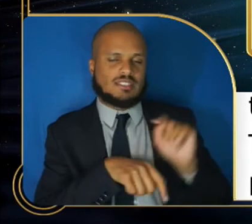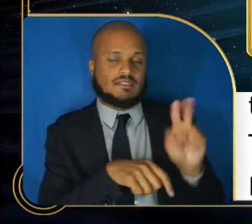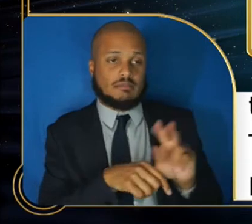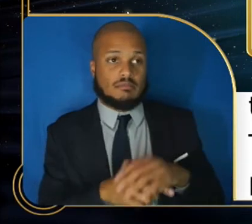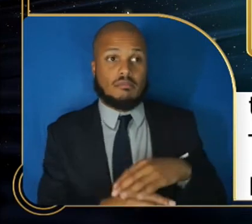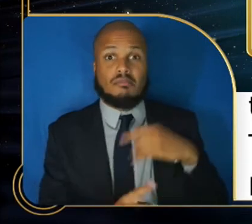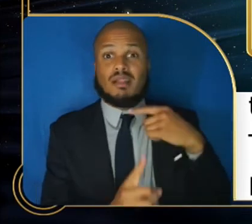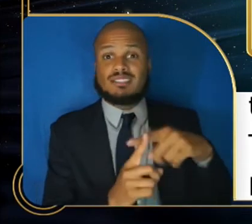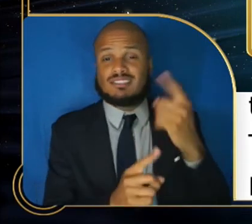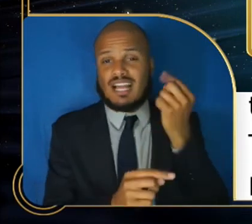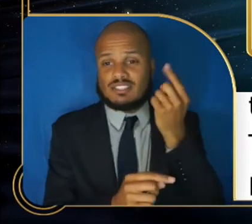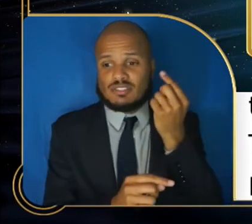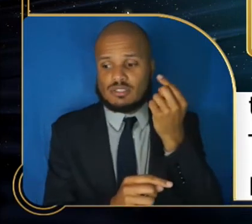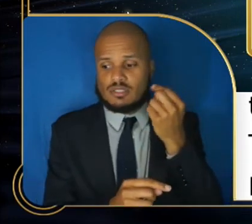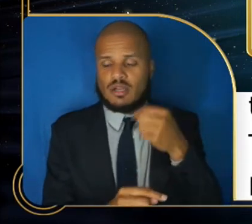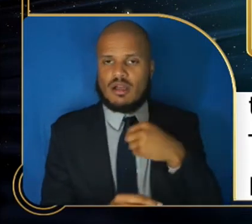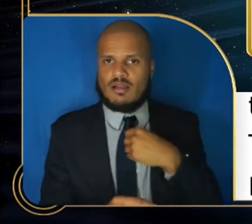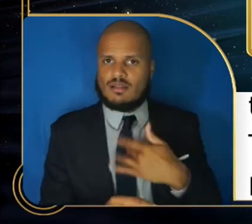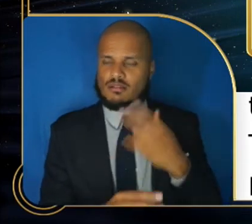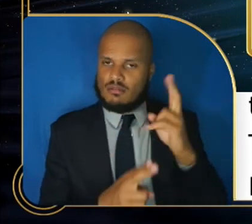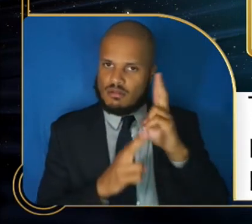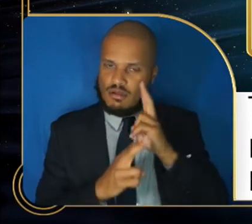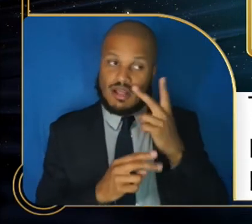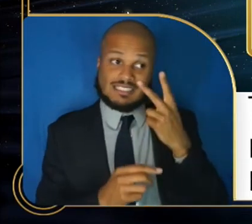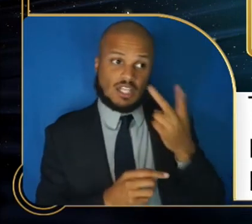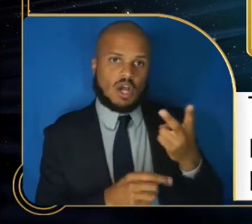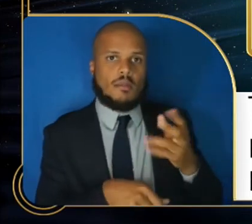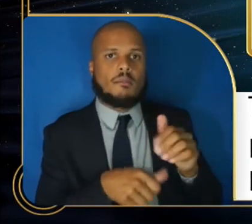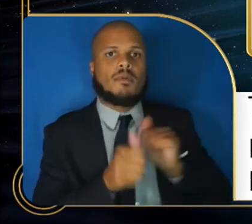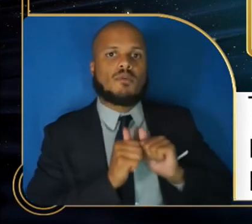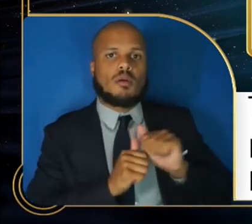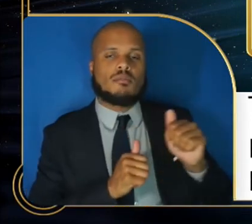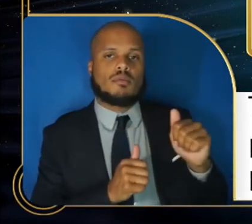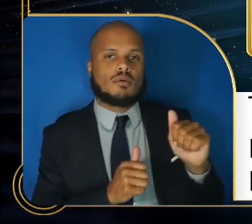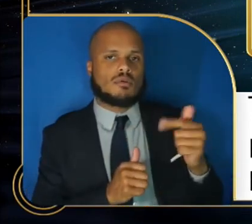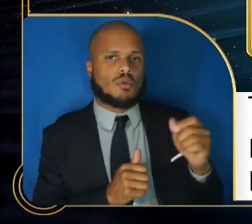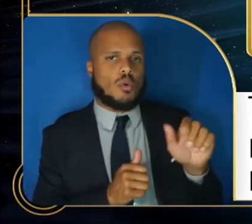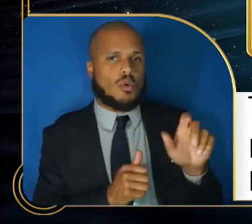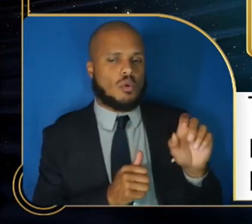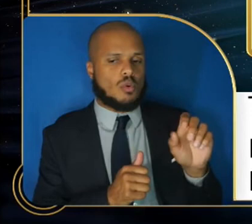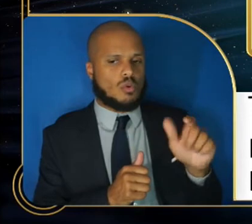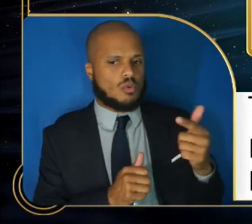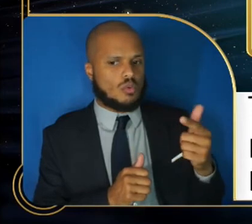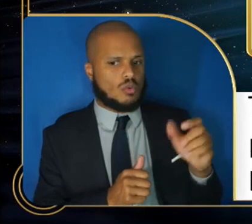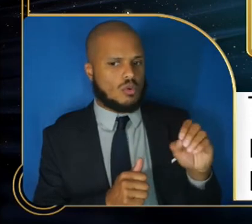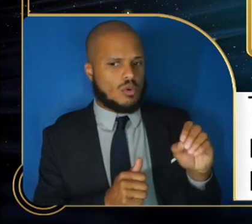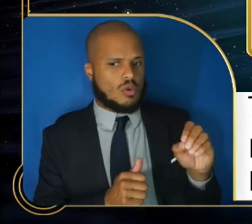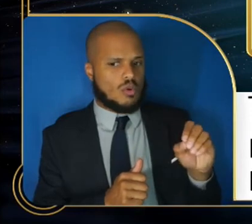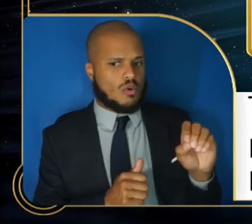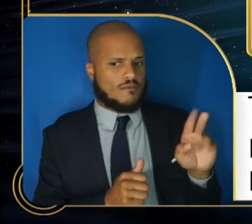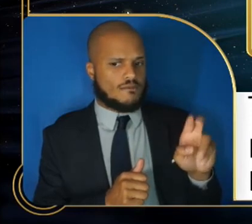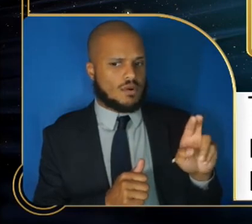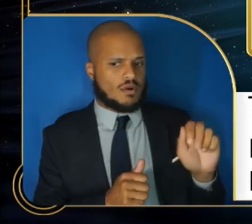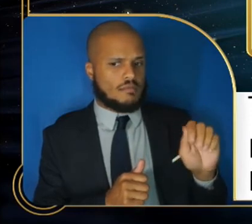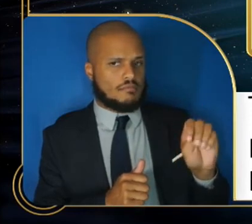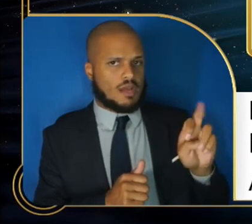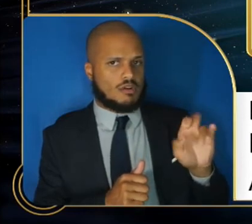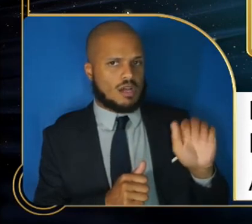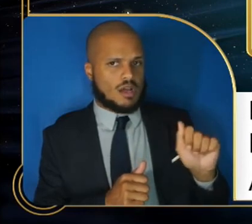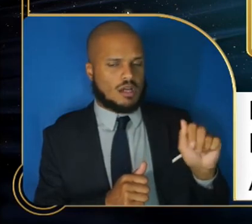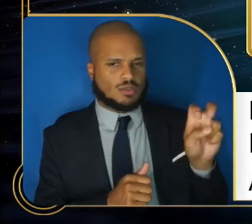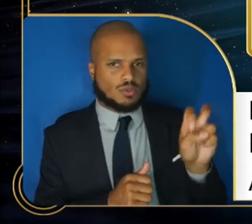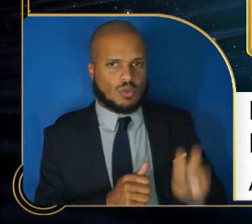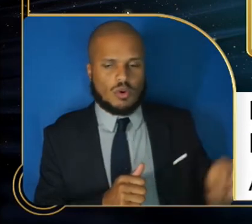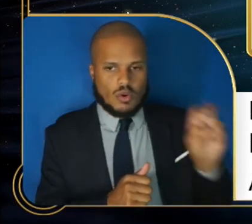I had the honor of seeing her perform in the Gold Over America tour, which brought together all of her skills as a host,